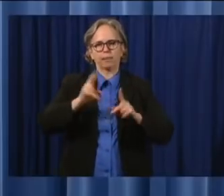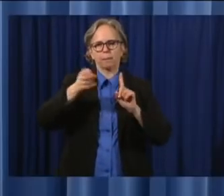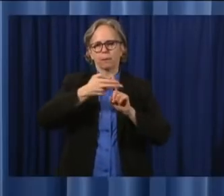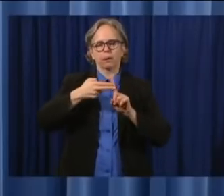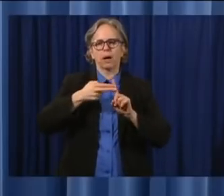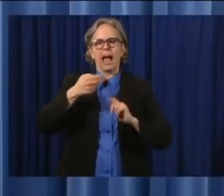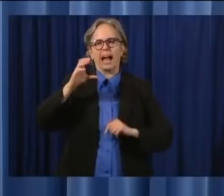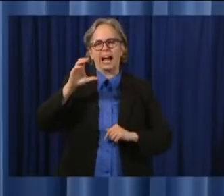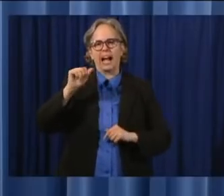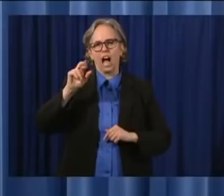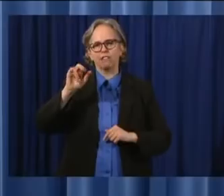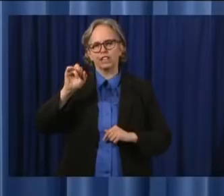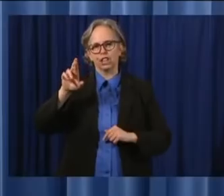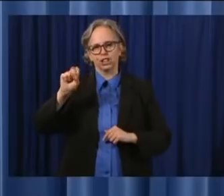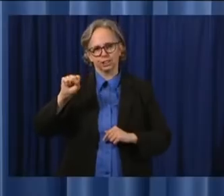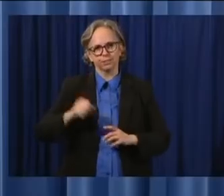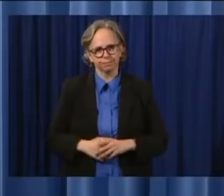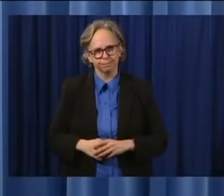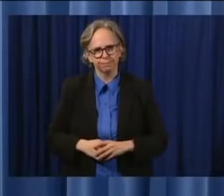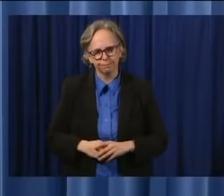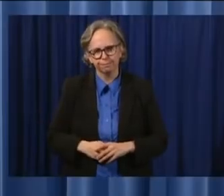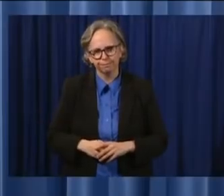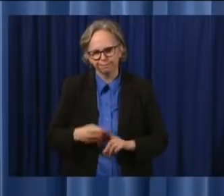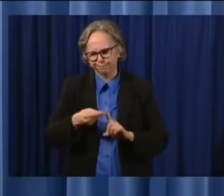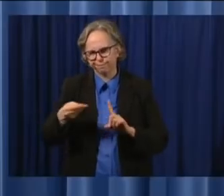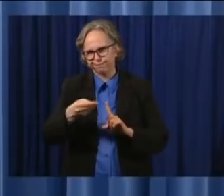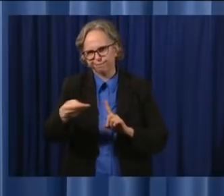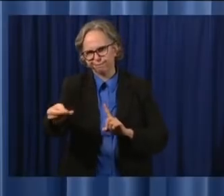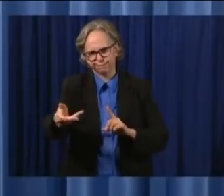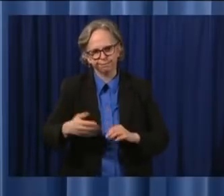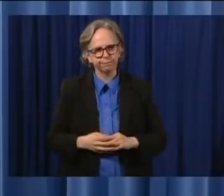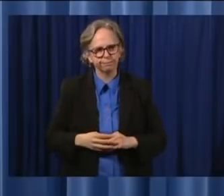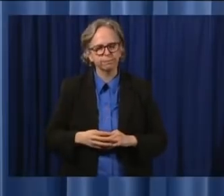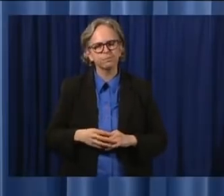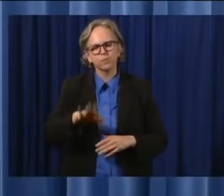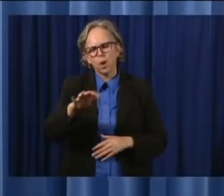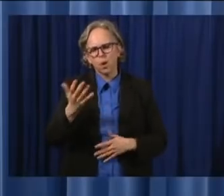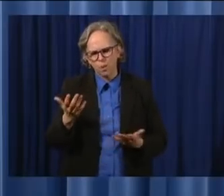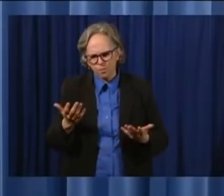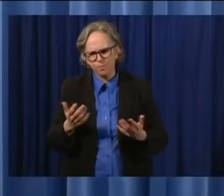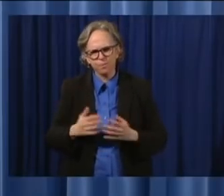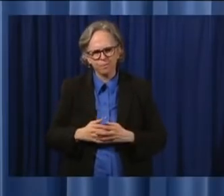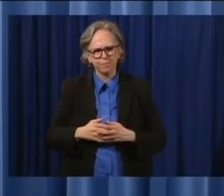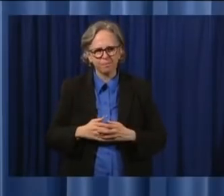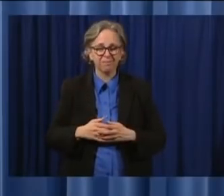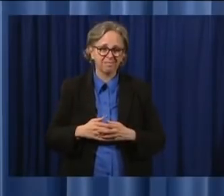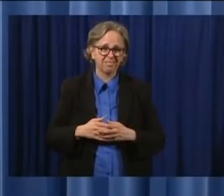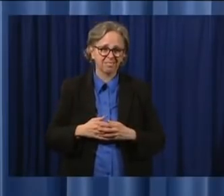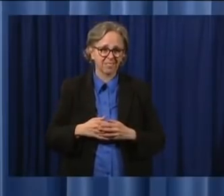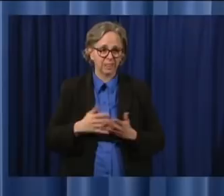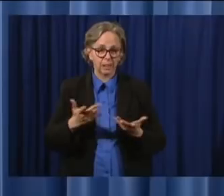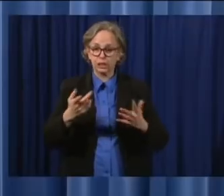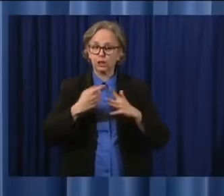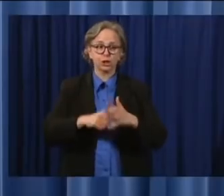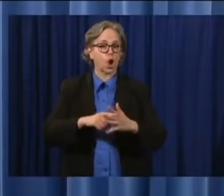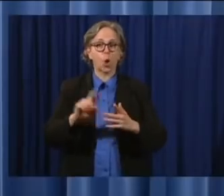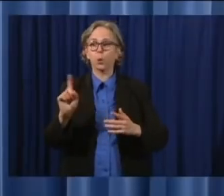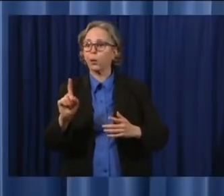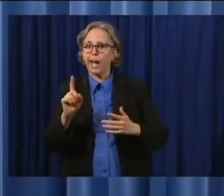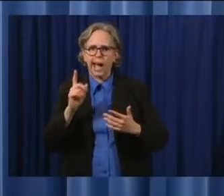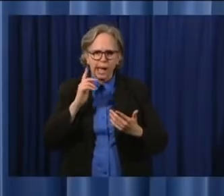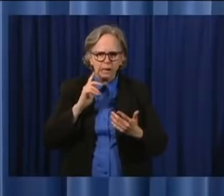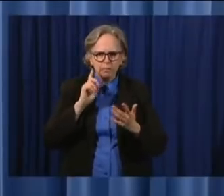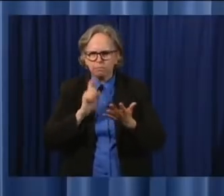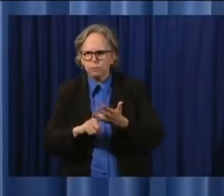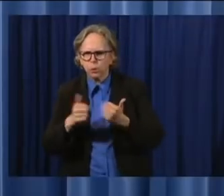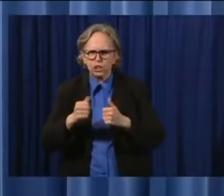Kind of go back, they're trying to prioritize where they start. They have prioritized where they're starting. Again, they're starting with the